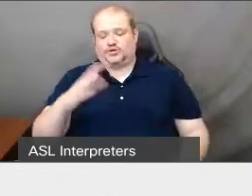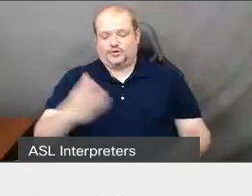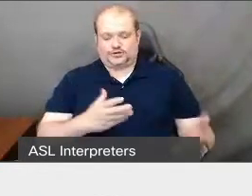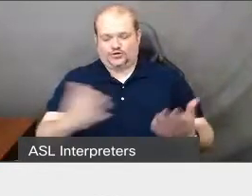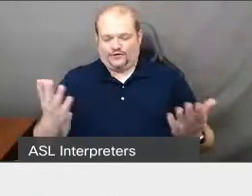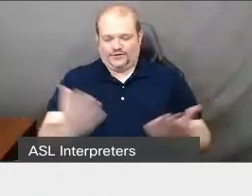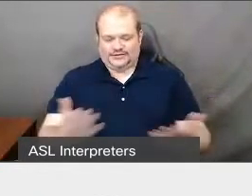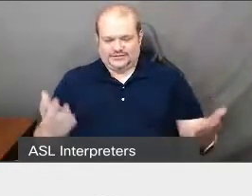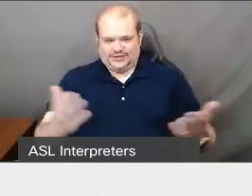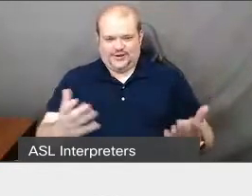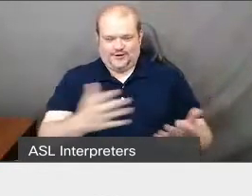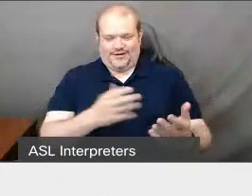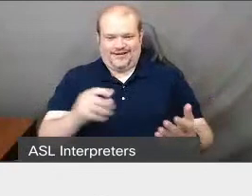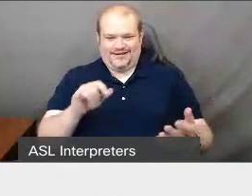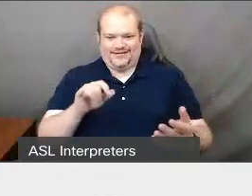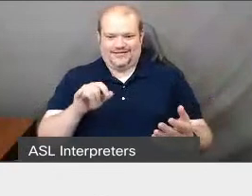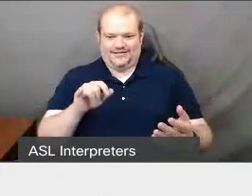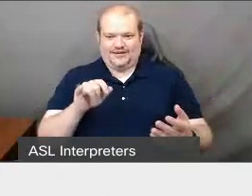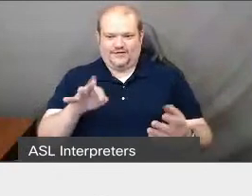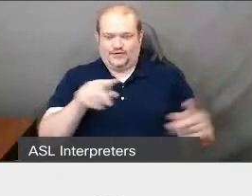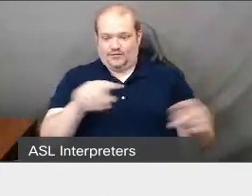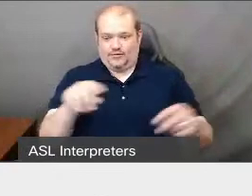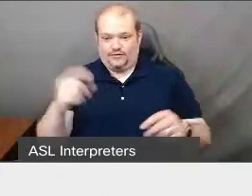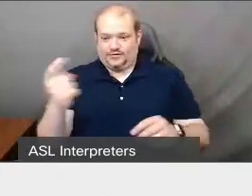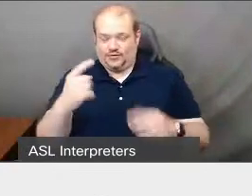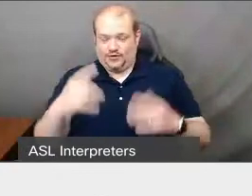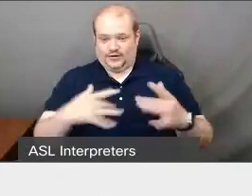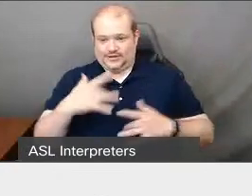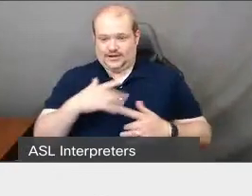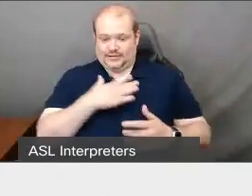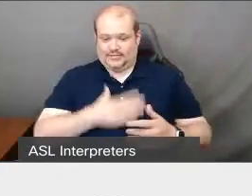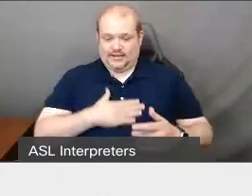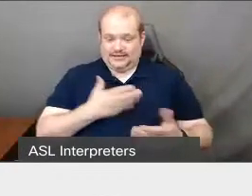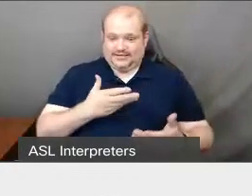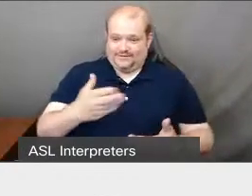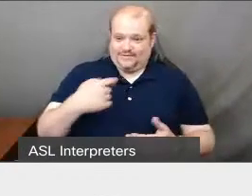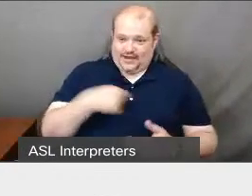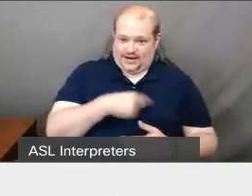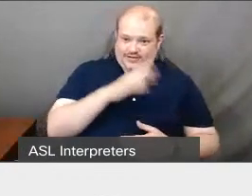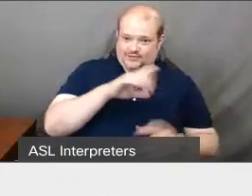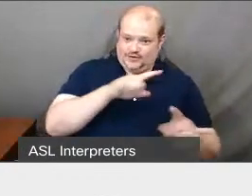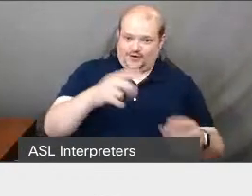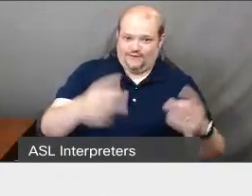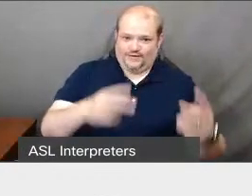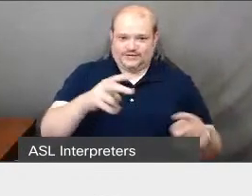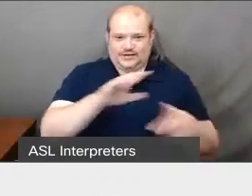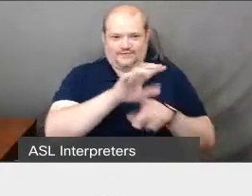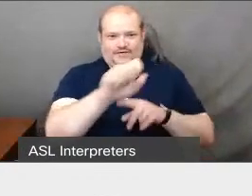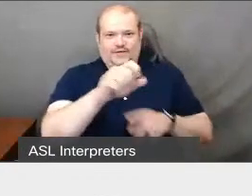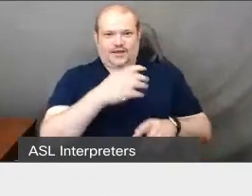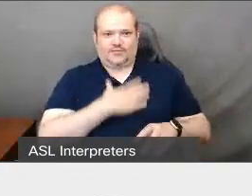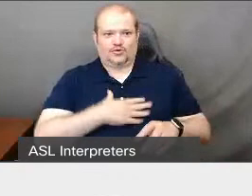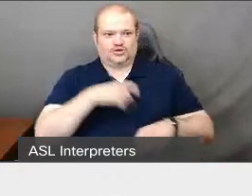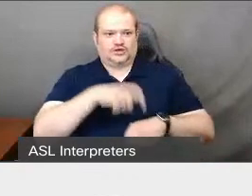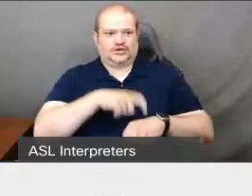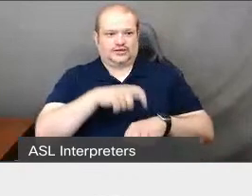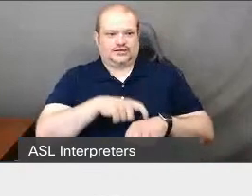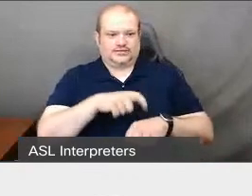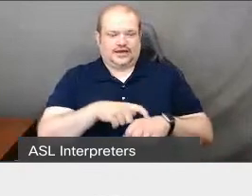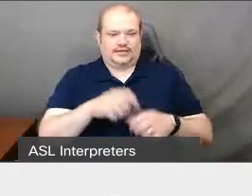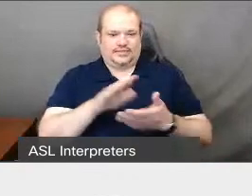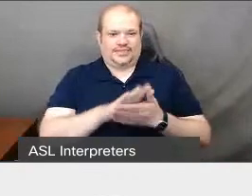And if you're moving somewhere exciting, please give us an invitation. We'll come visit. Fabulous. I appreciate the kind words.